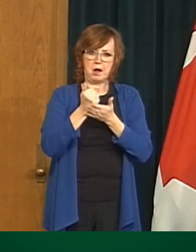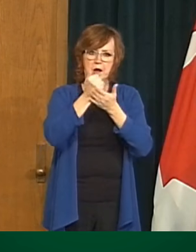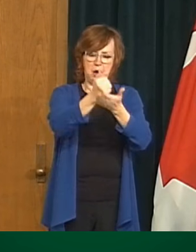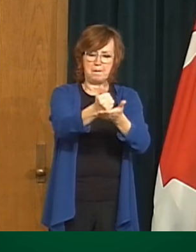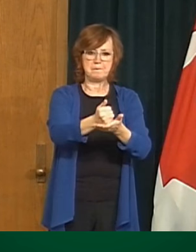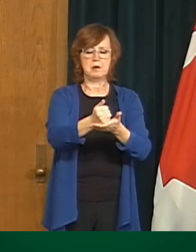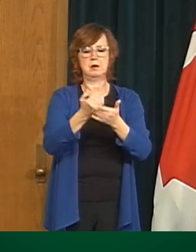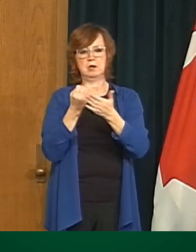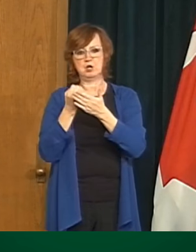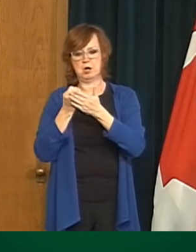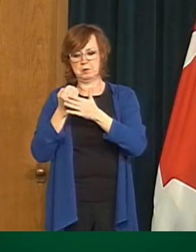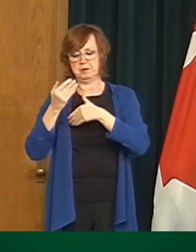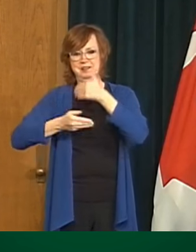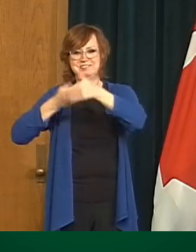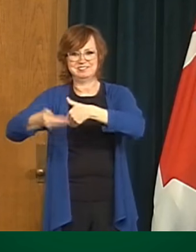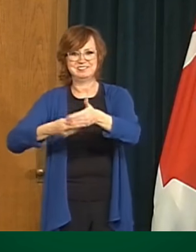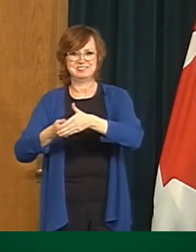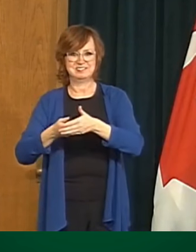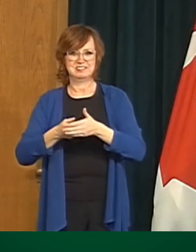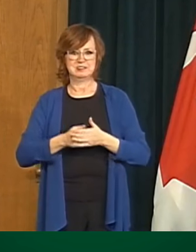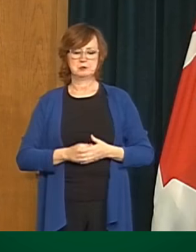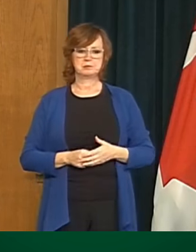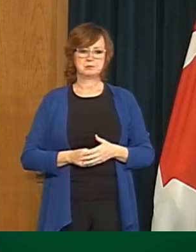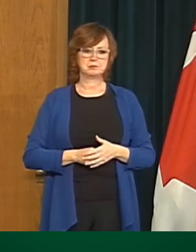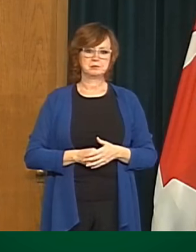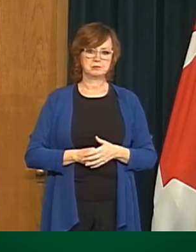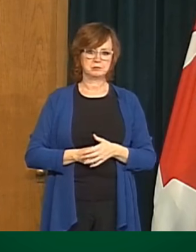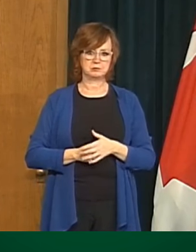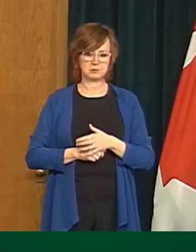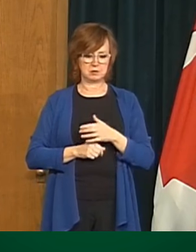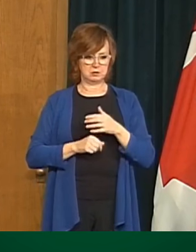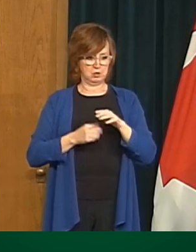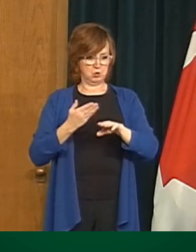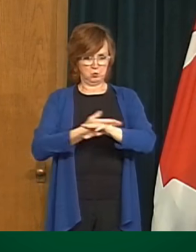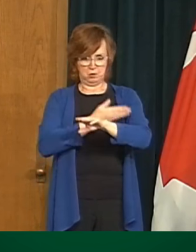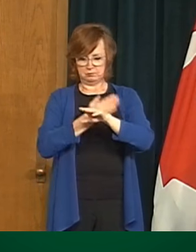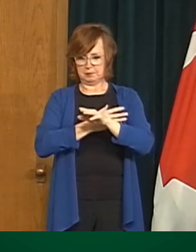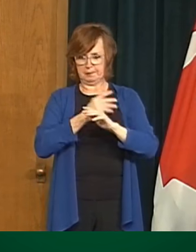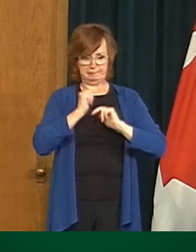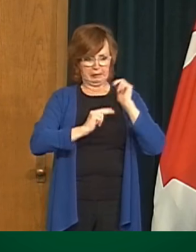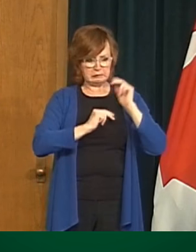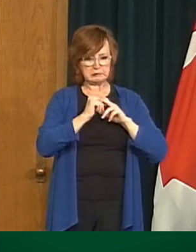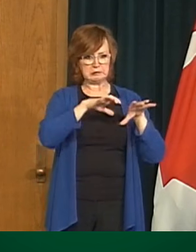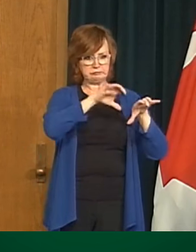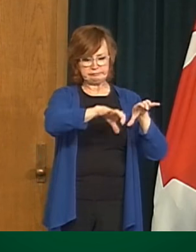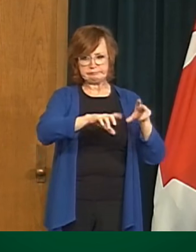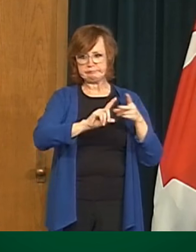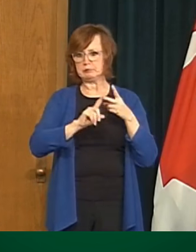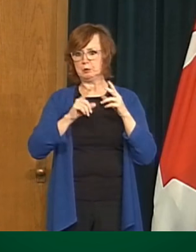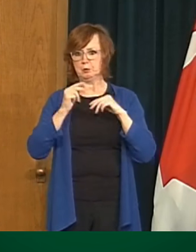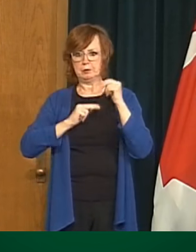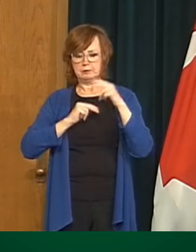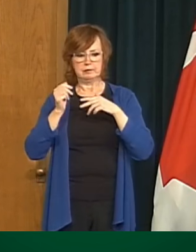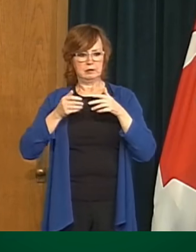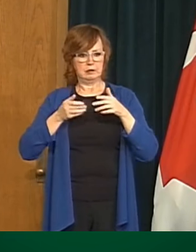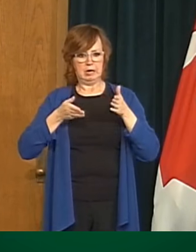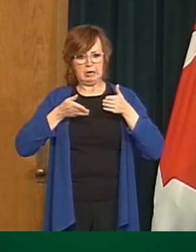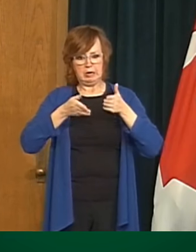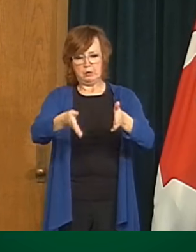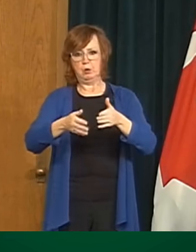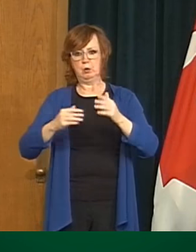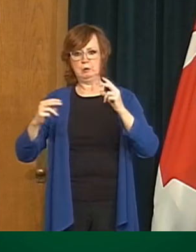economic recovery, if you will, through significant infrastructure investment, infrastructure that is important for provincial and community